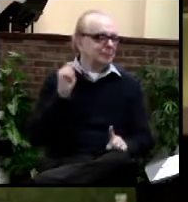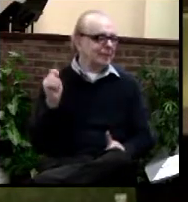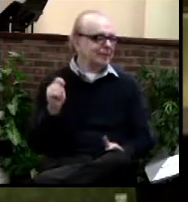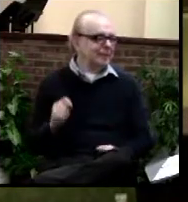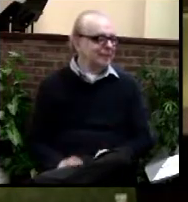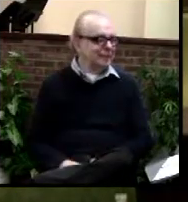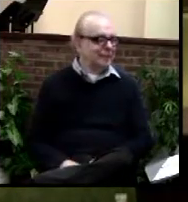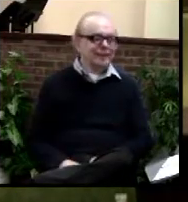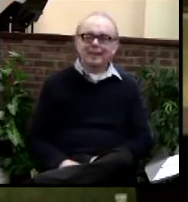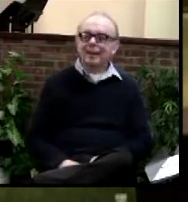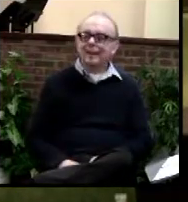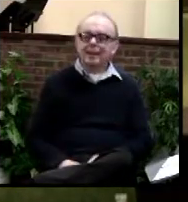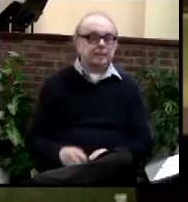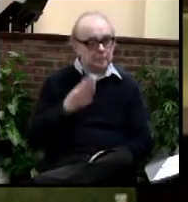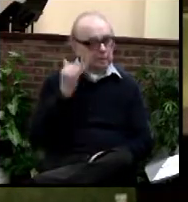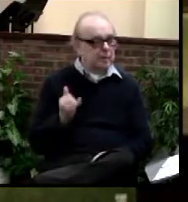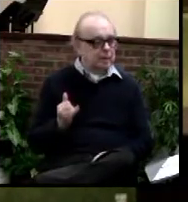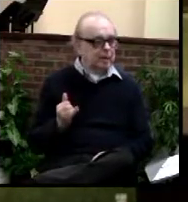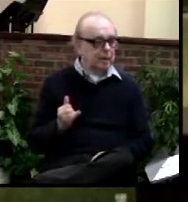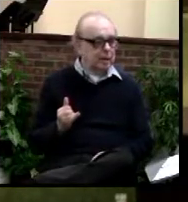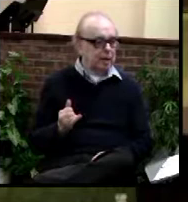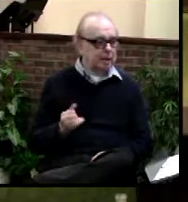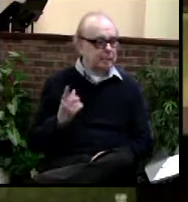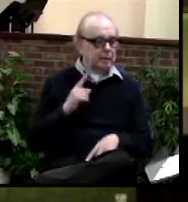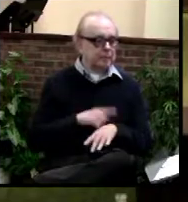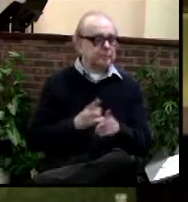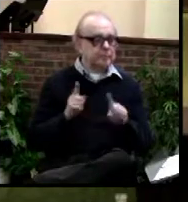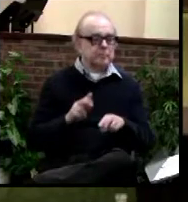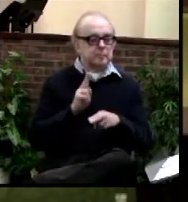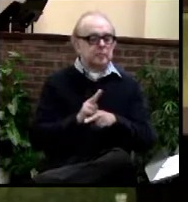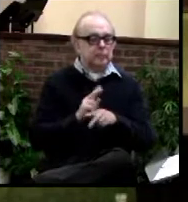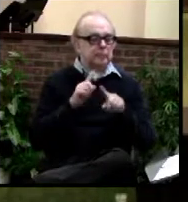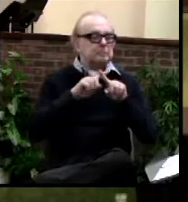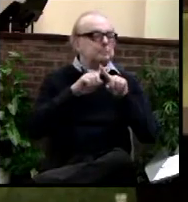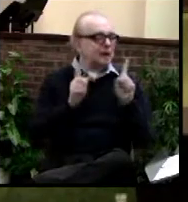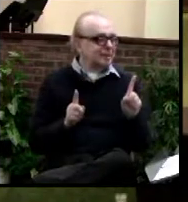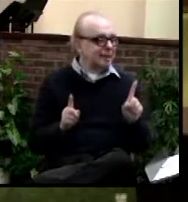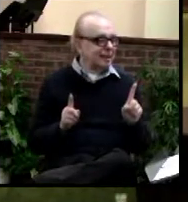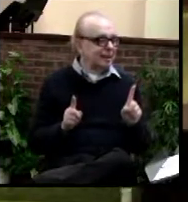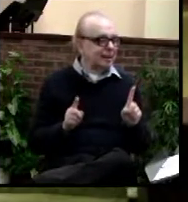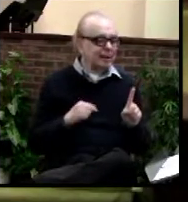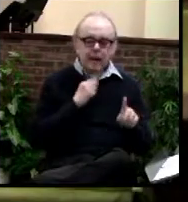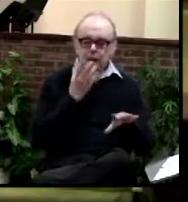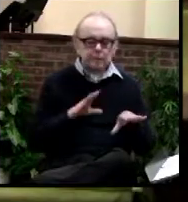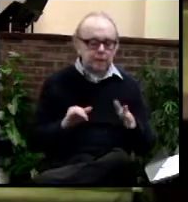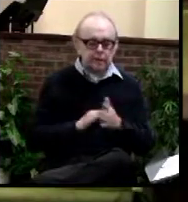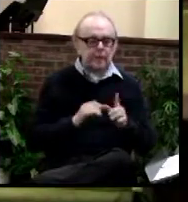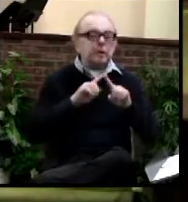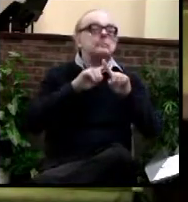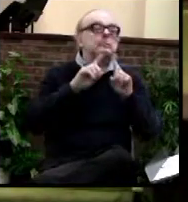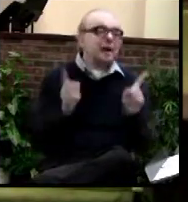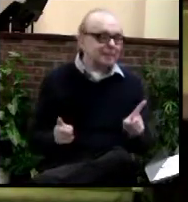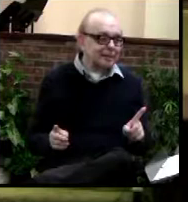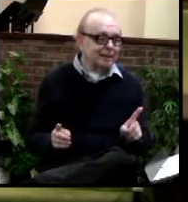Because a lot of times when you're using the word but, I would do this, but.